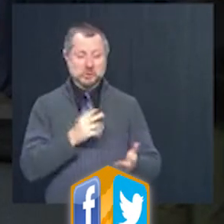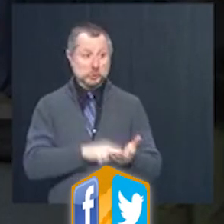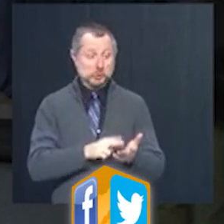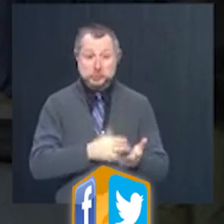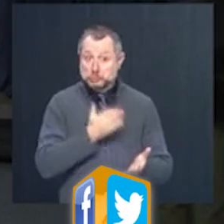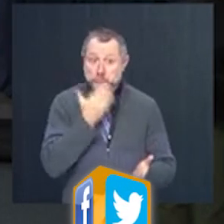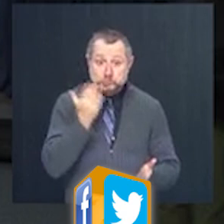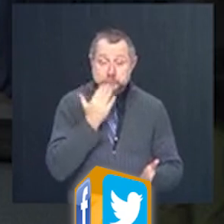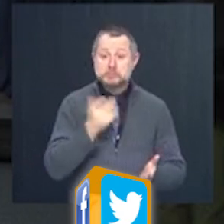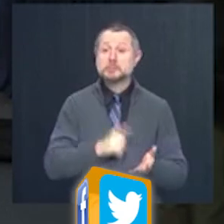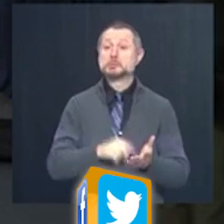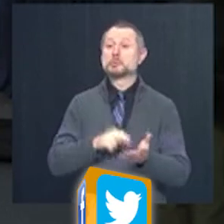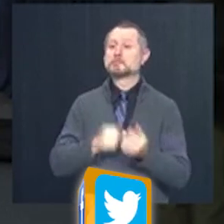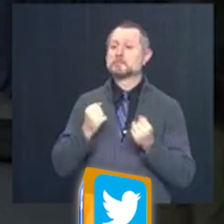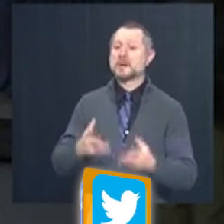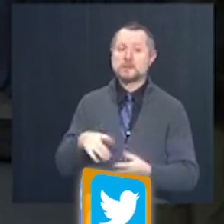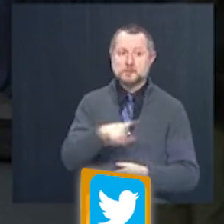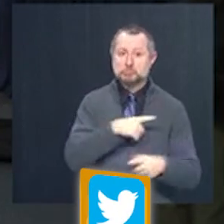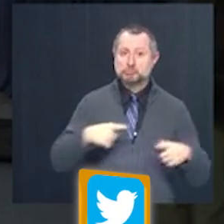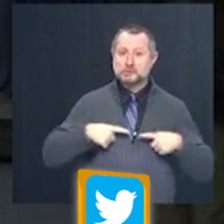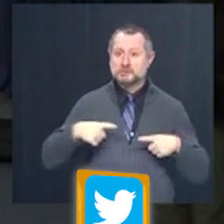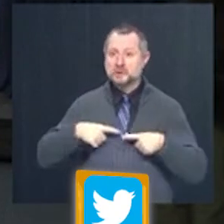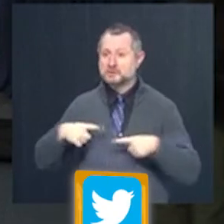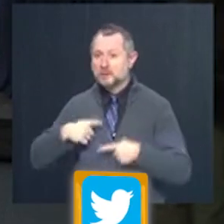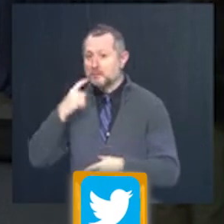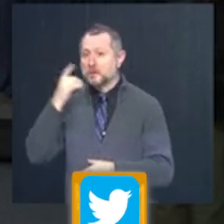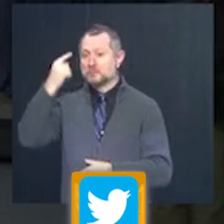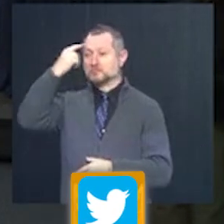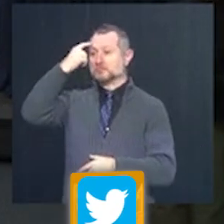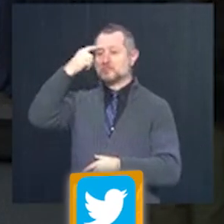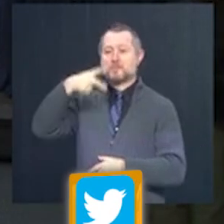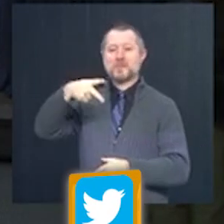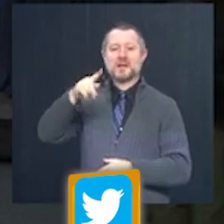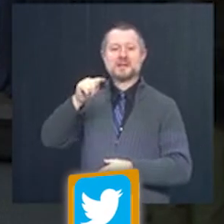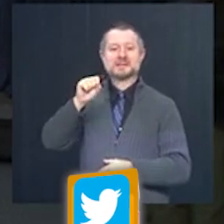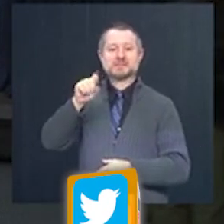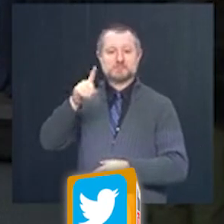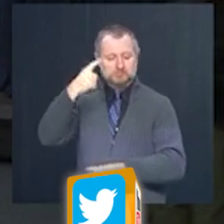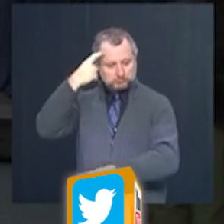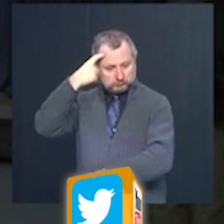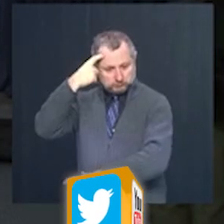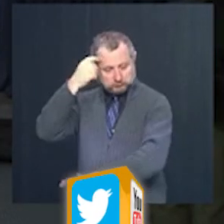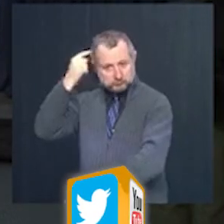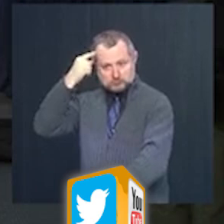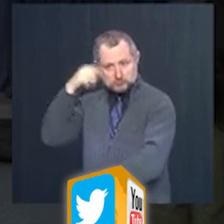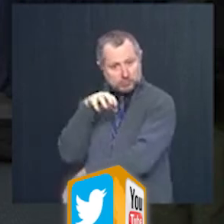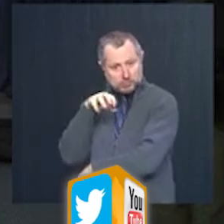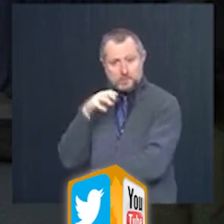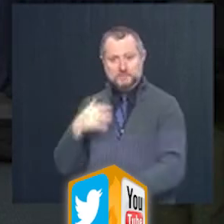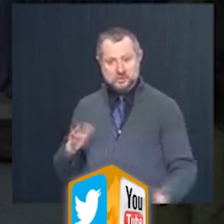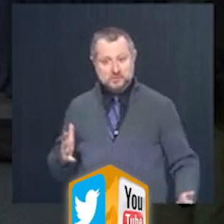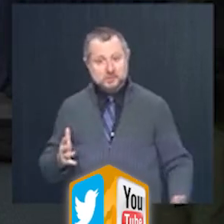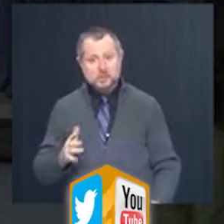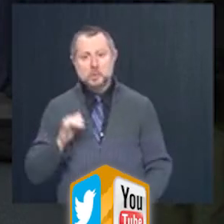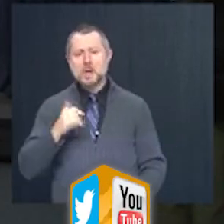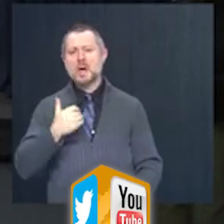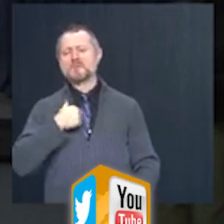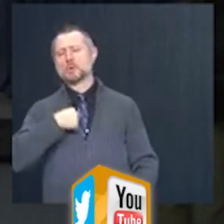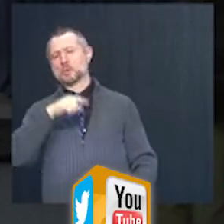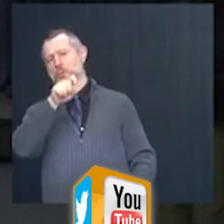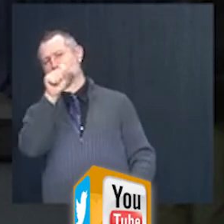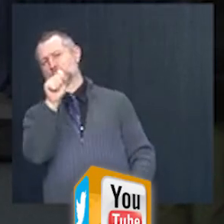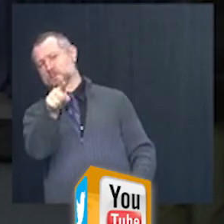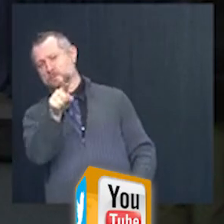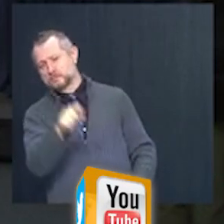they're retiring. They have PTSD from, what they've experienced. And I wanted to know, because we're going to see